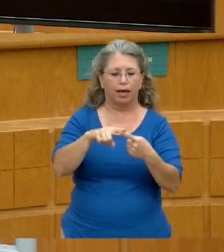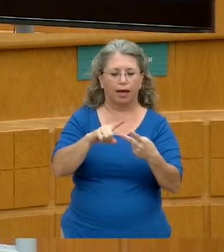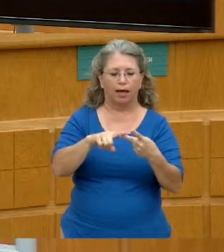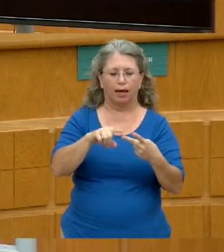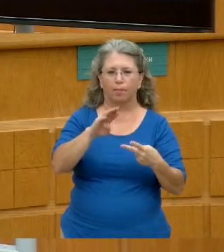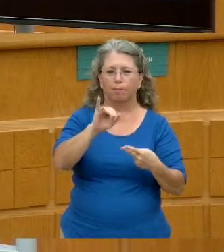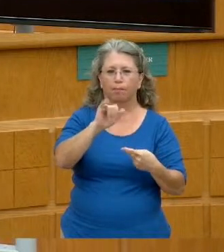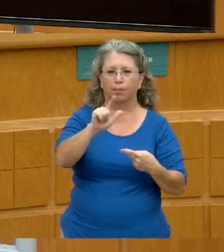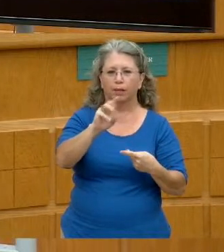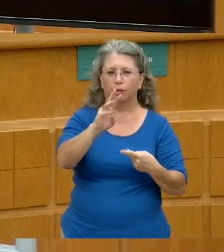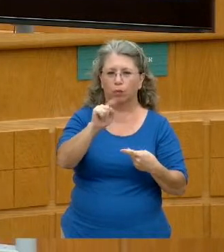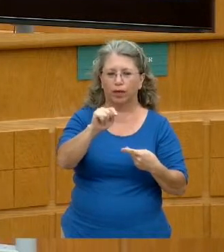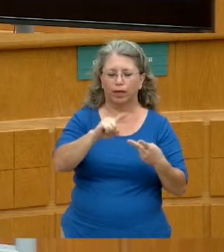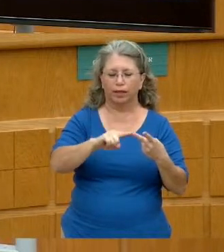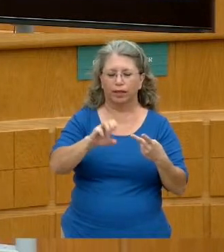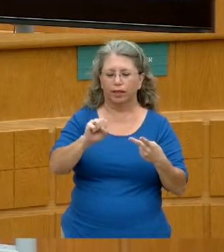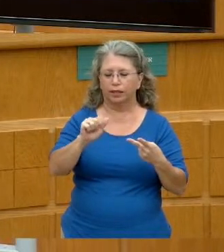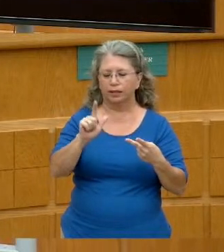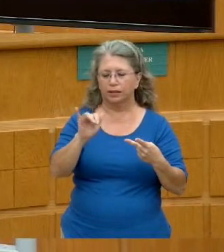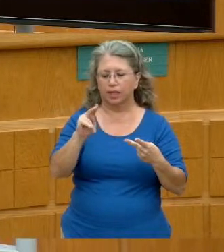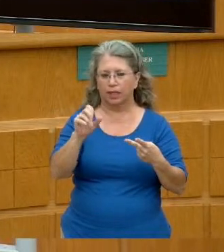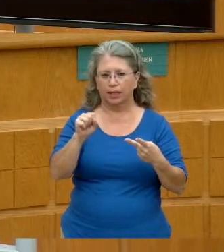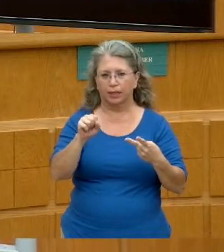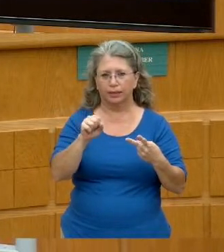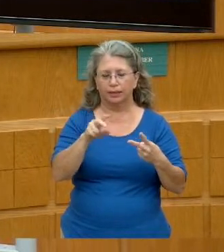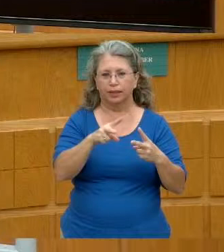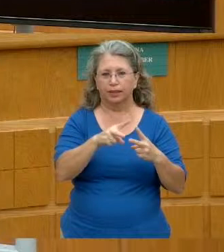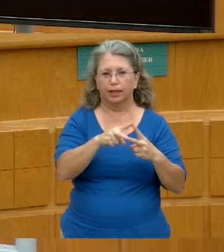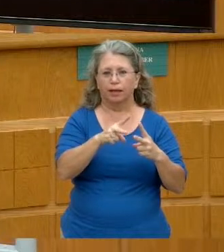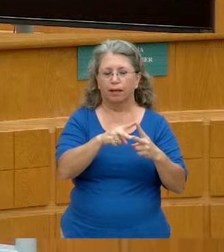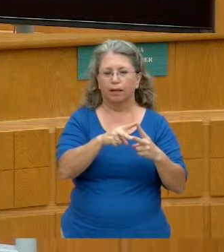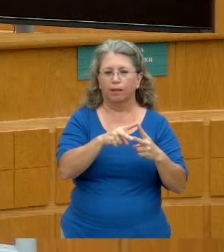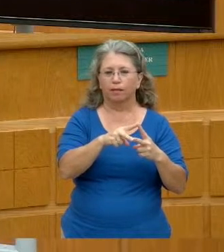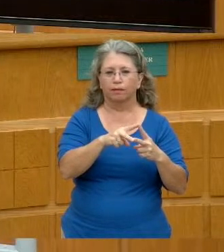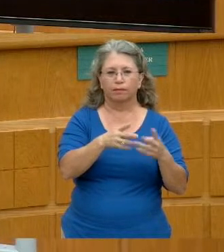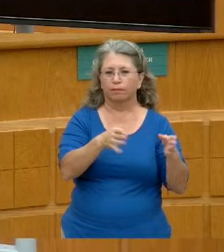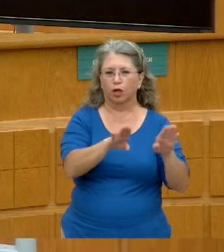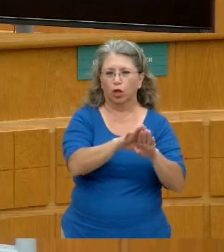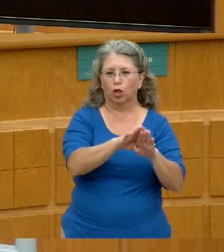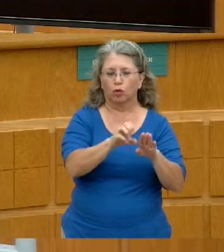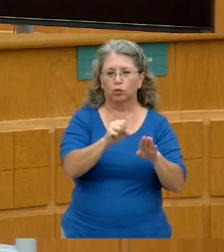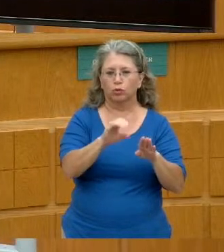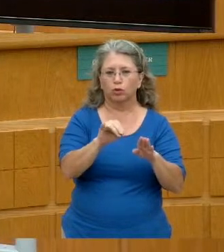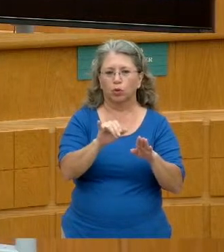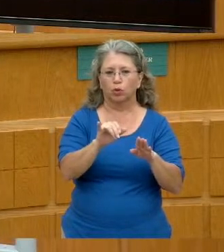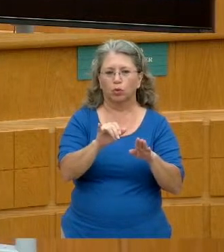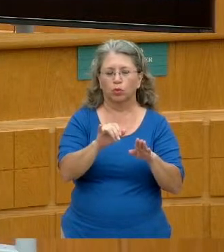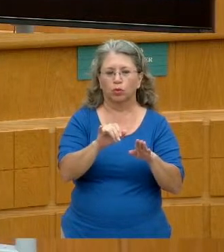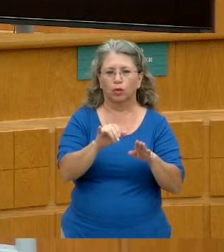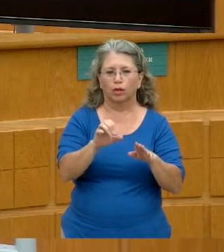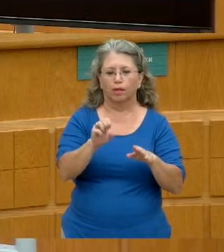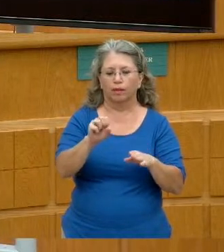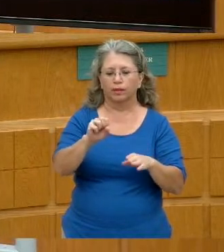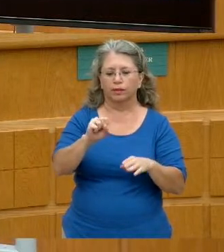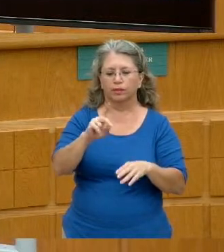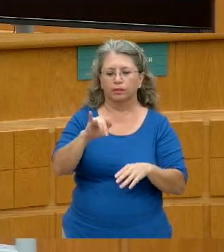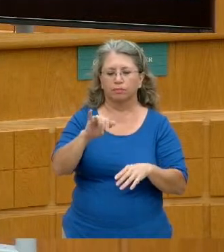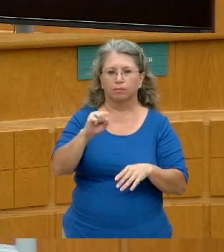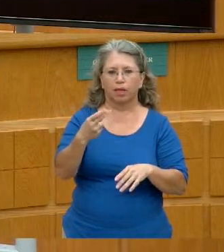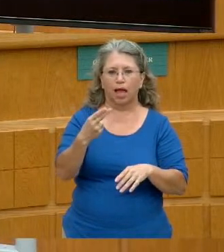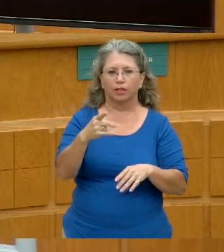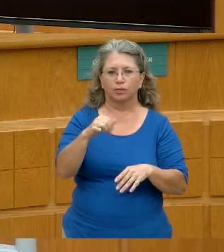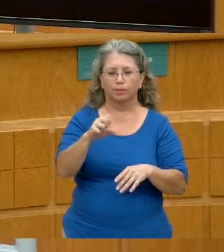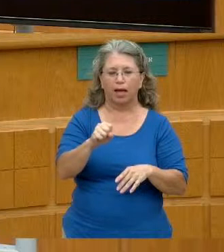are going to be closed, and so therefore will the splash pads that we just opened up recently. But we have a third splash pad at